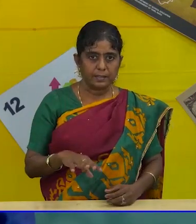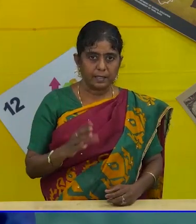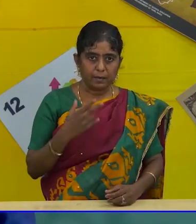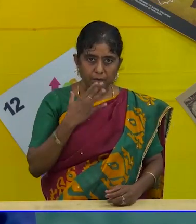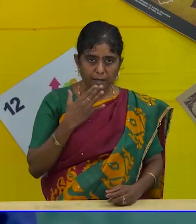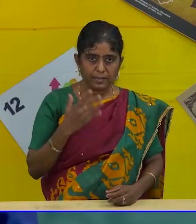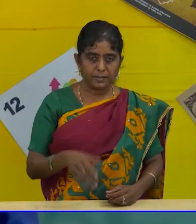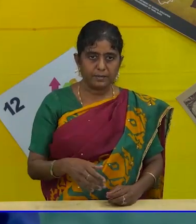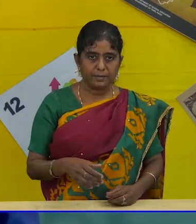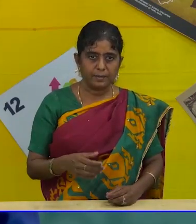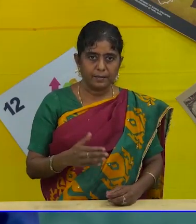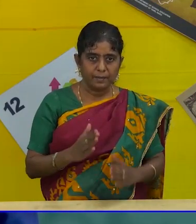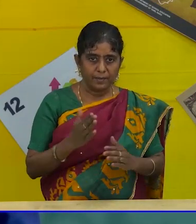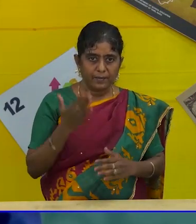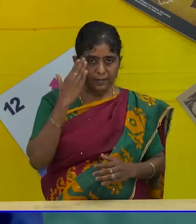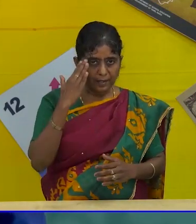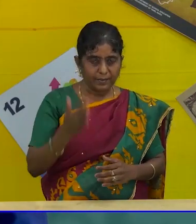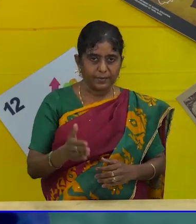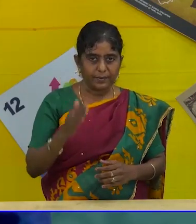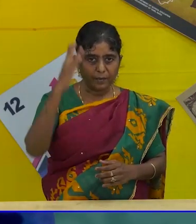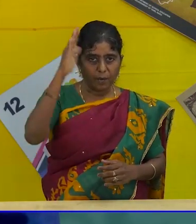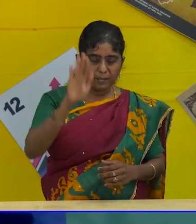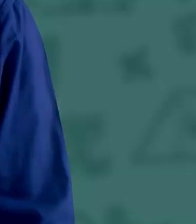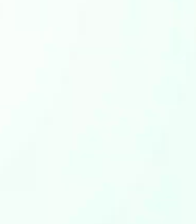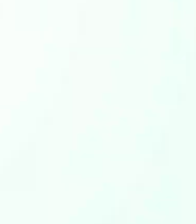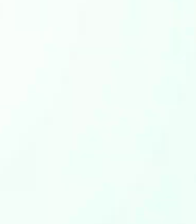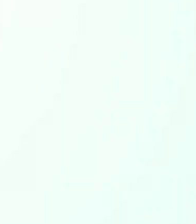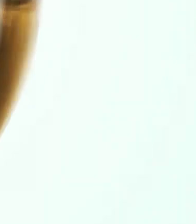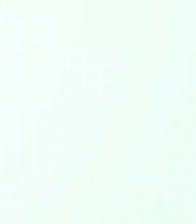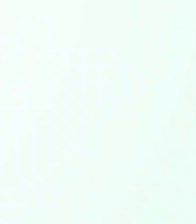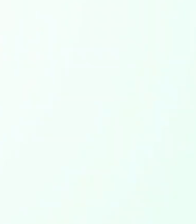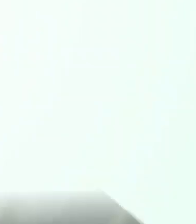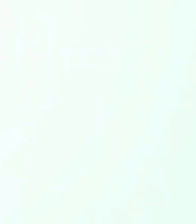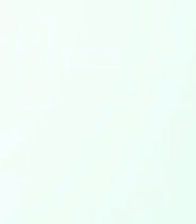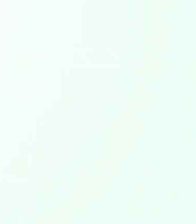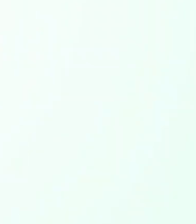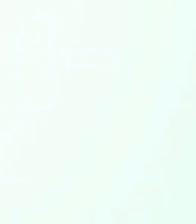in the next episode. Thank you. God bless you.